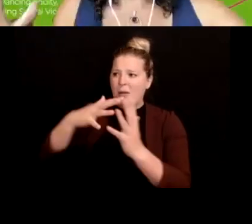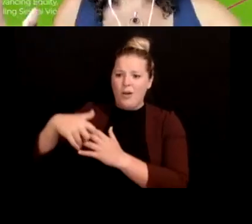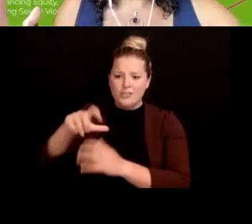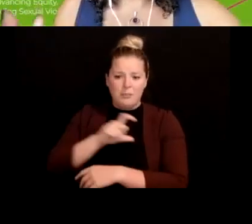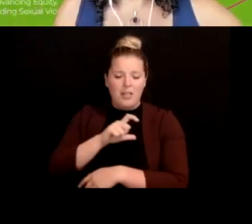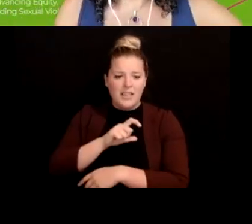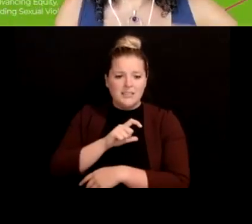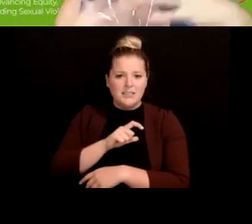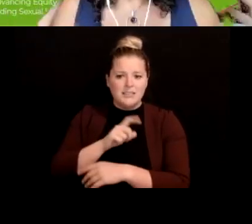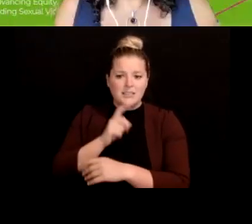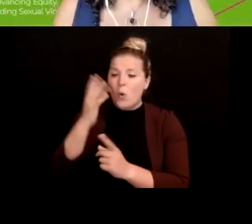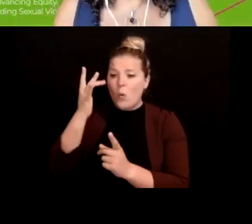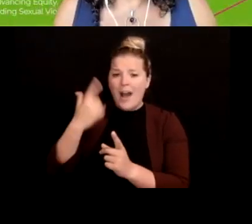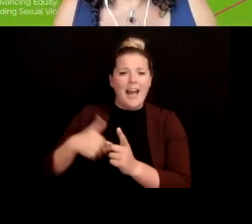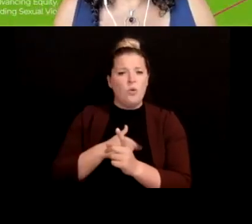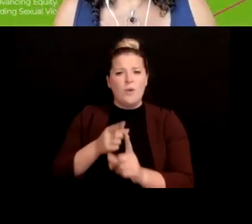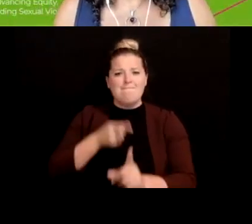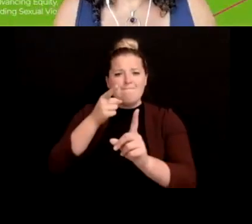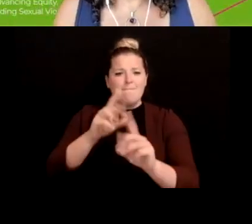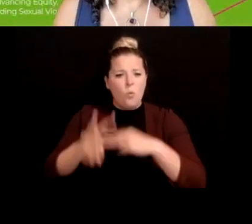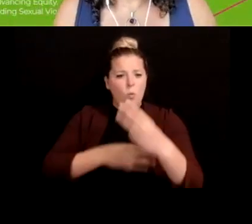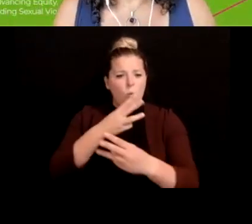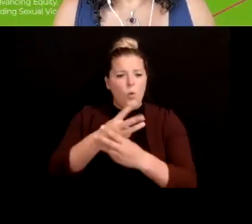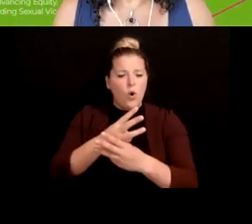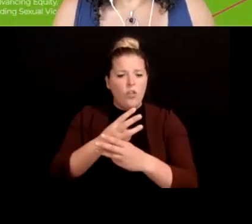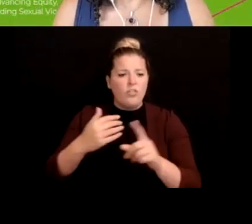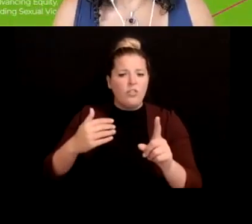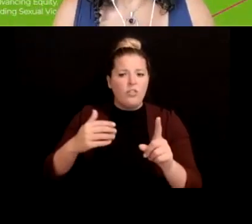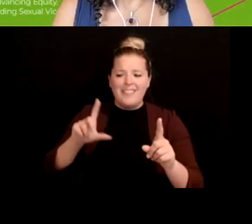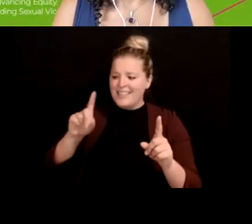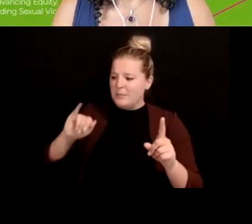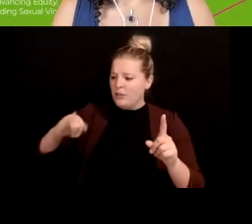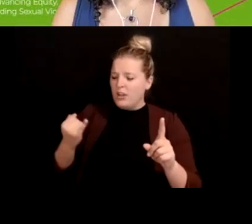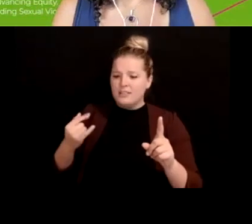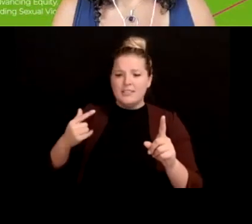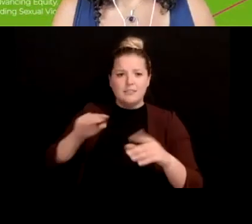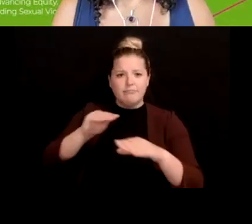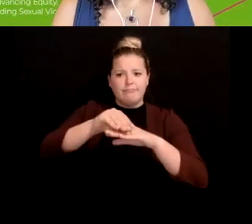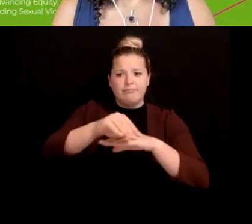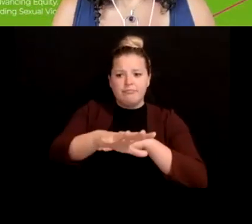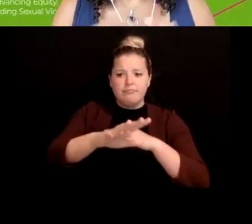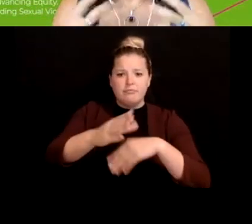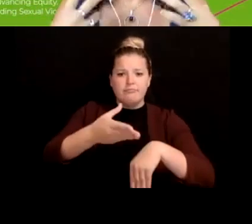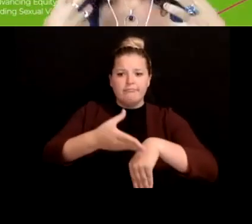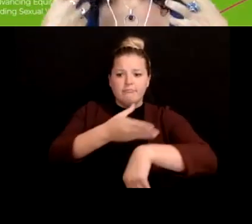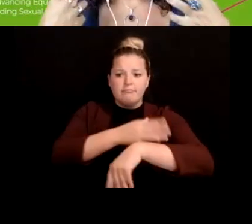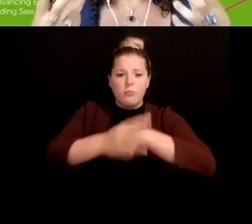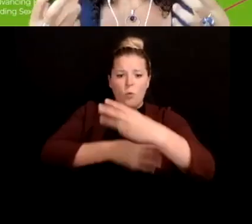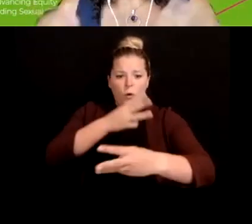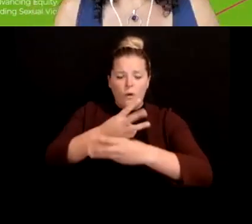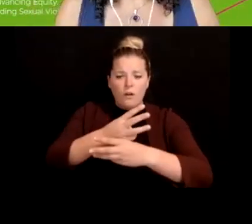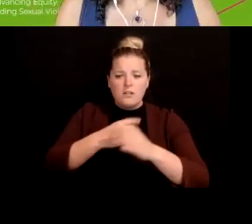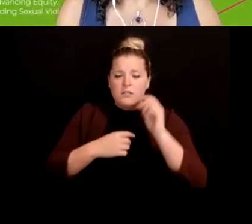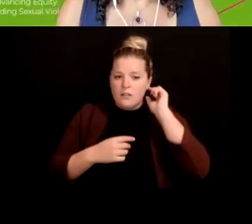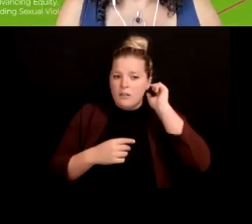towards a world that is informed by the disability justice framework that Lydia described, and in ways that will